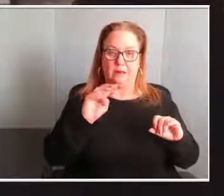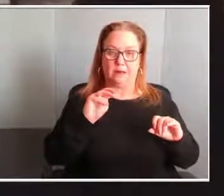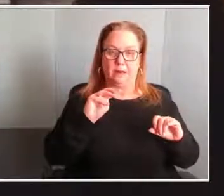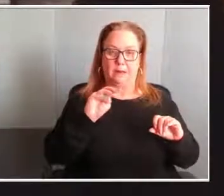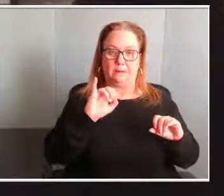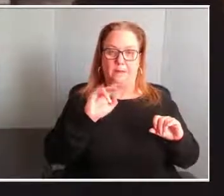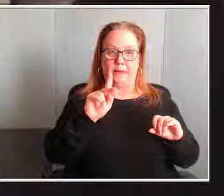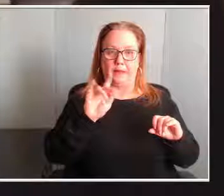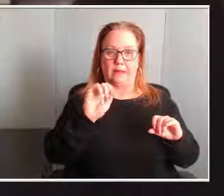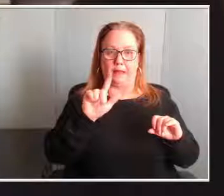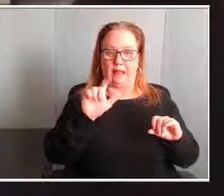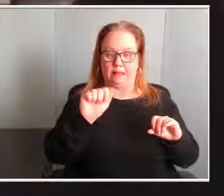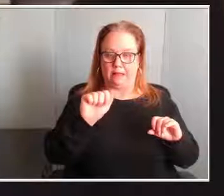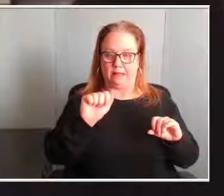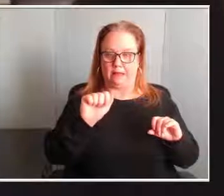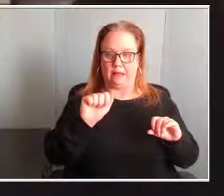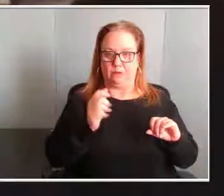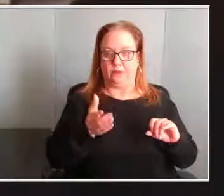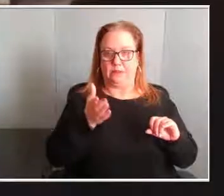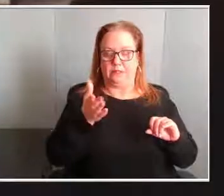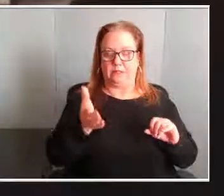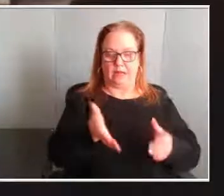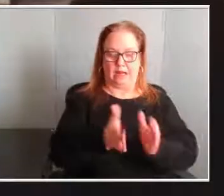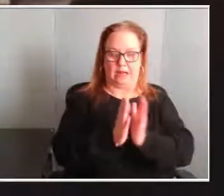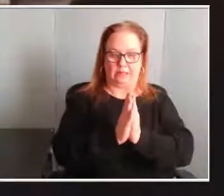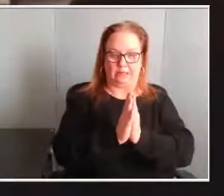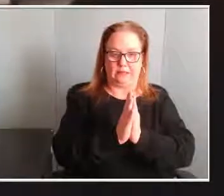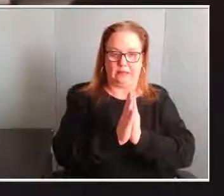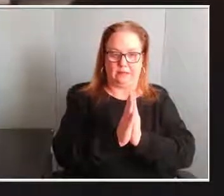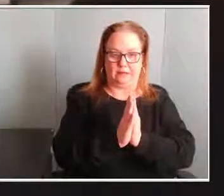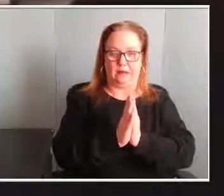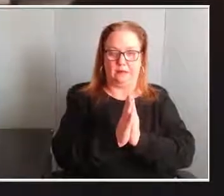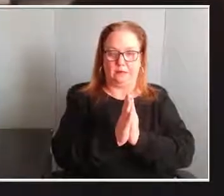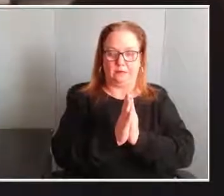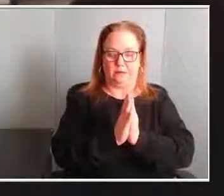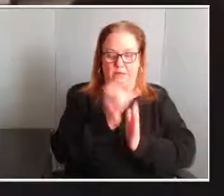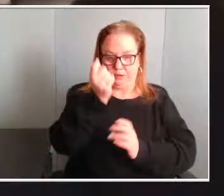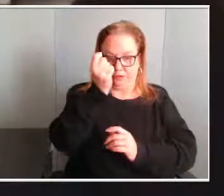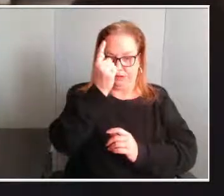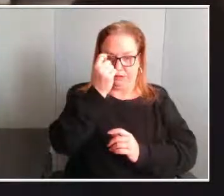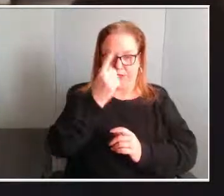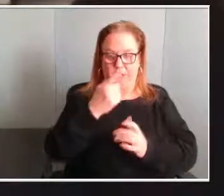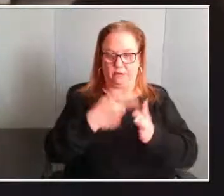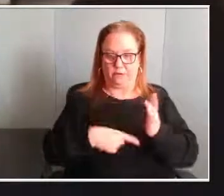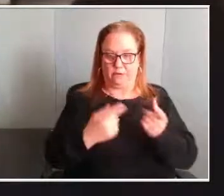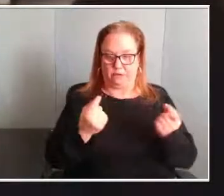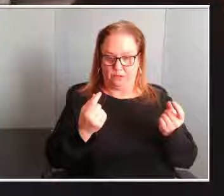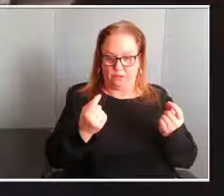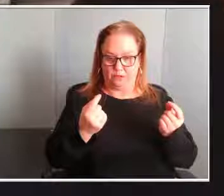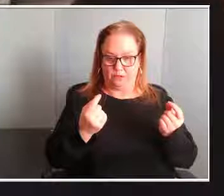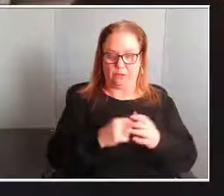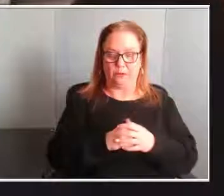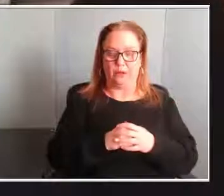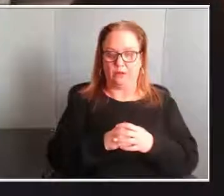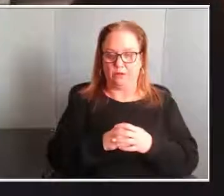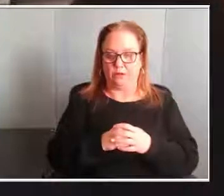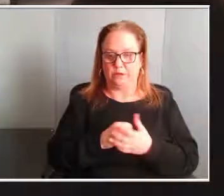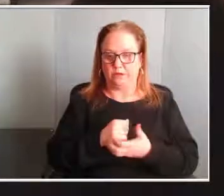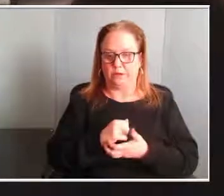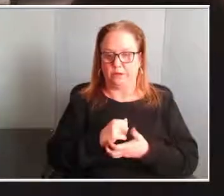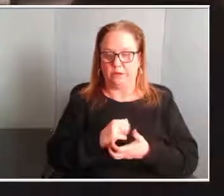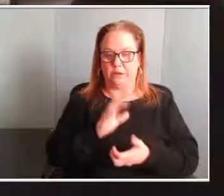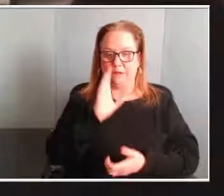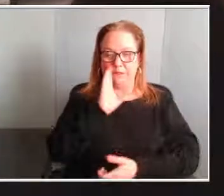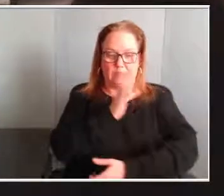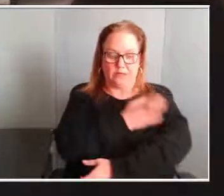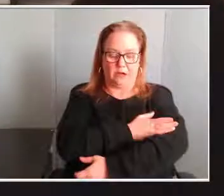there, and asked her, said, do you understand what he's wanting to do? And she gave